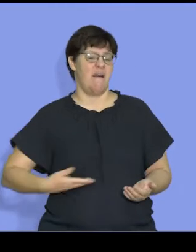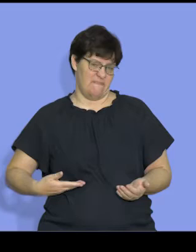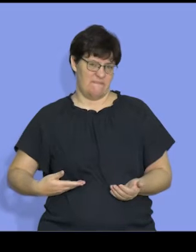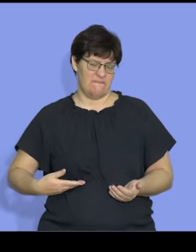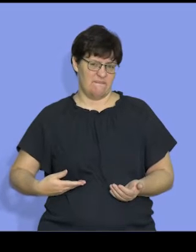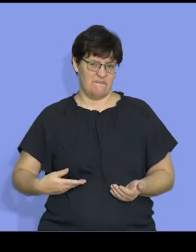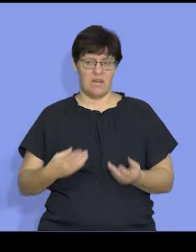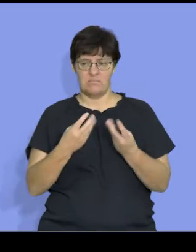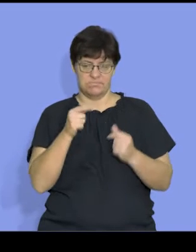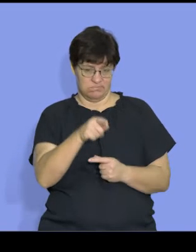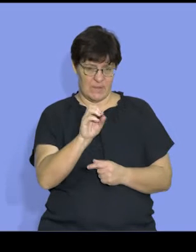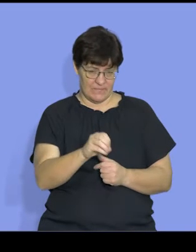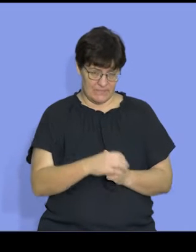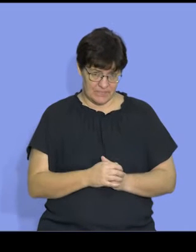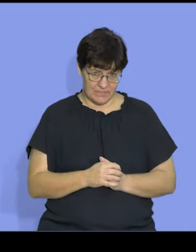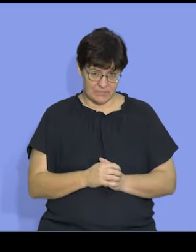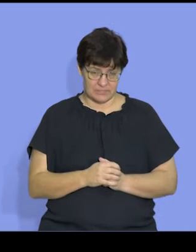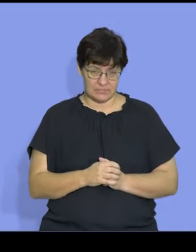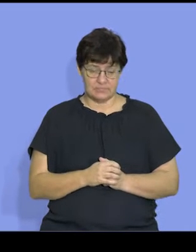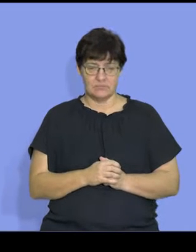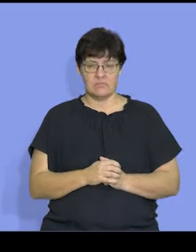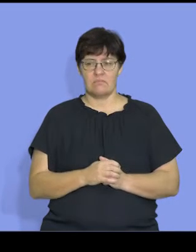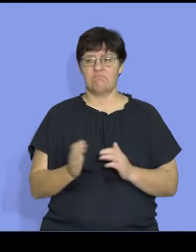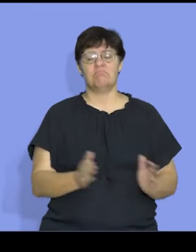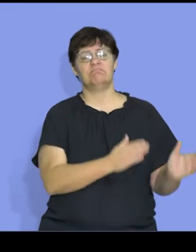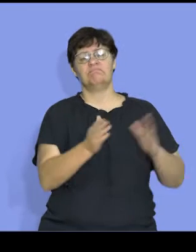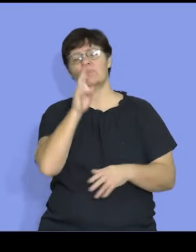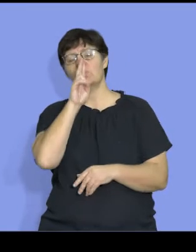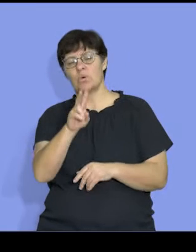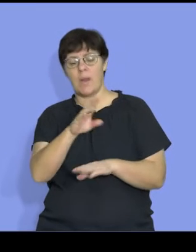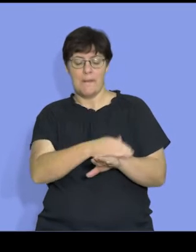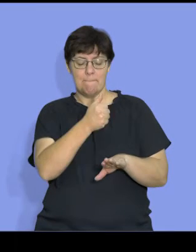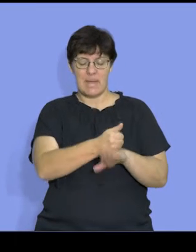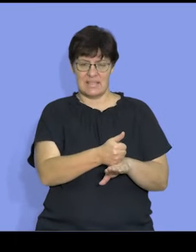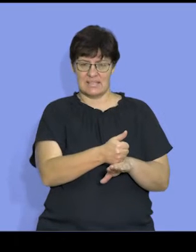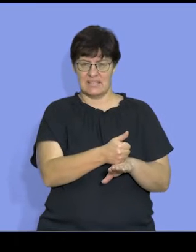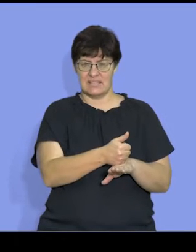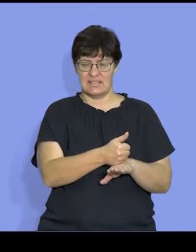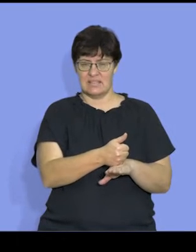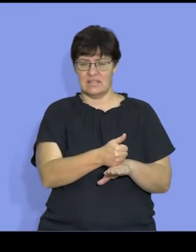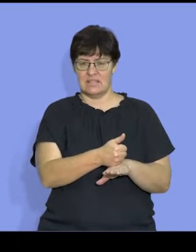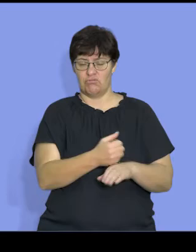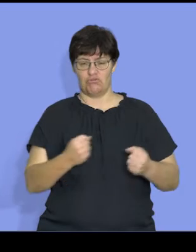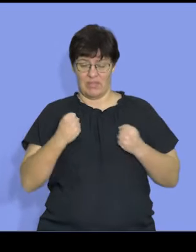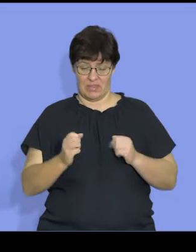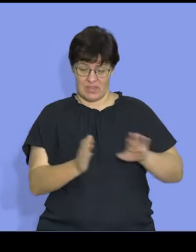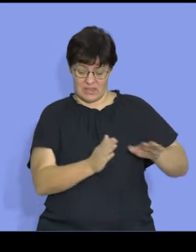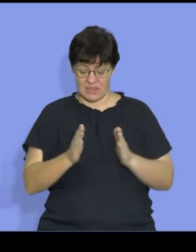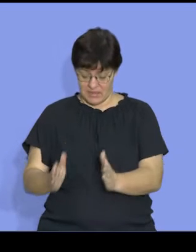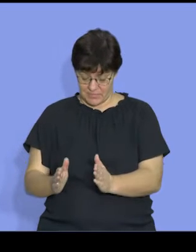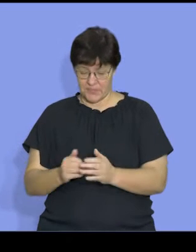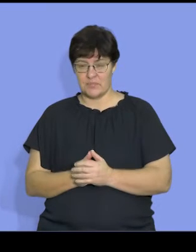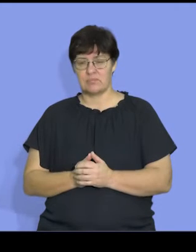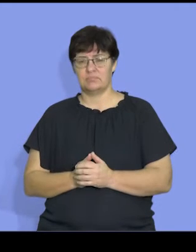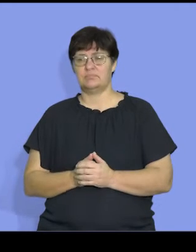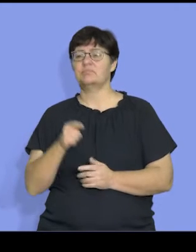respect to their strength. Right. Now let's look at the strength of a base. So the pH value of a base is an indication